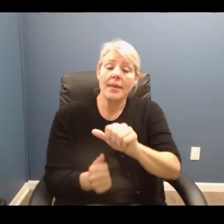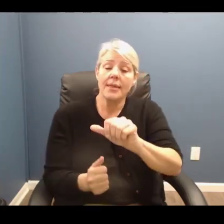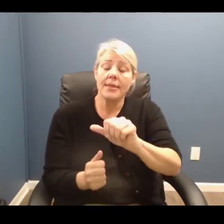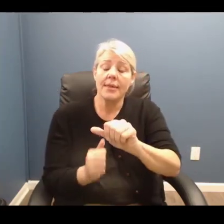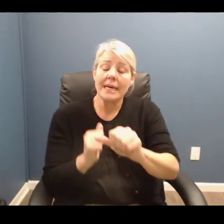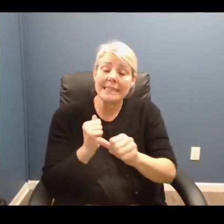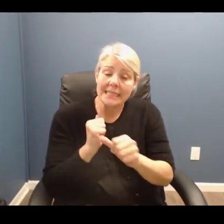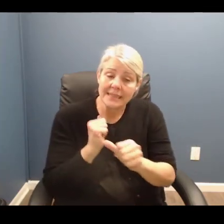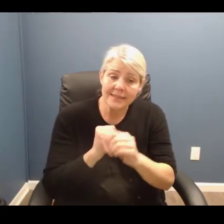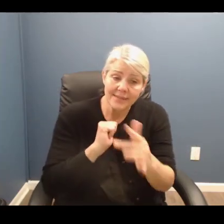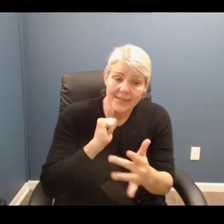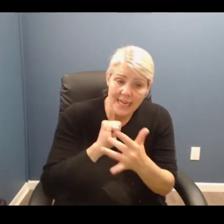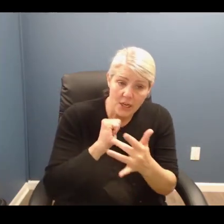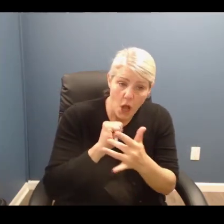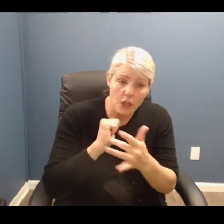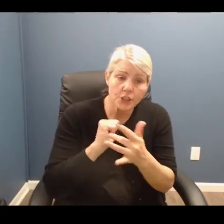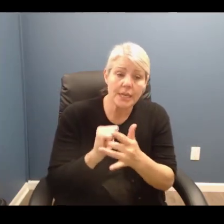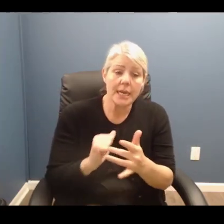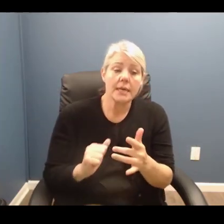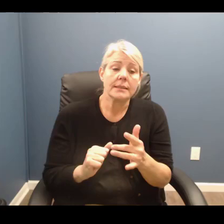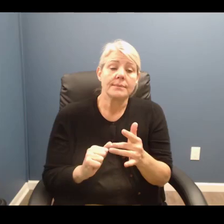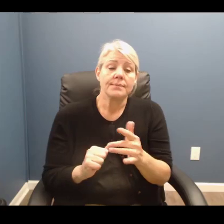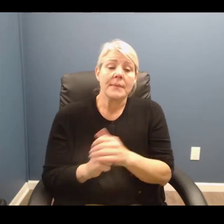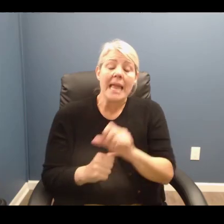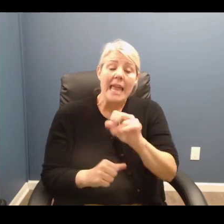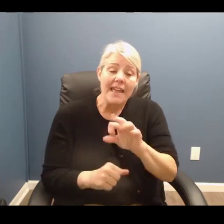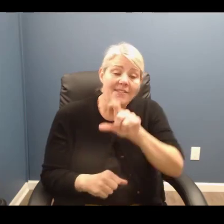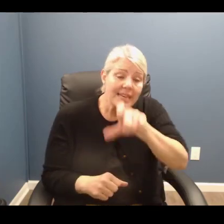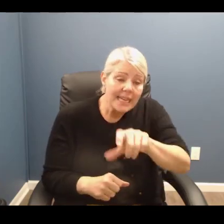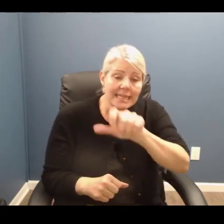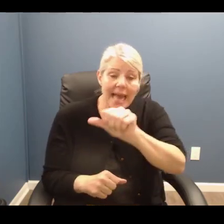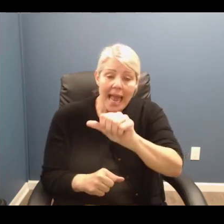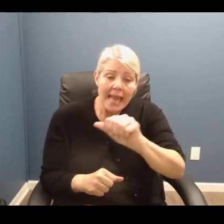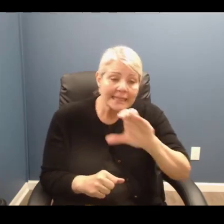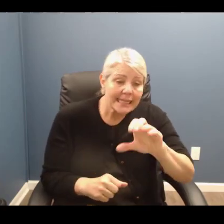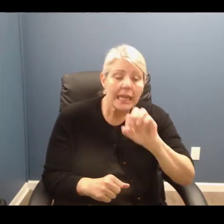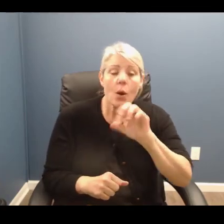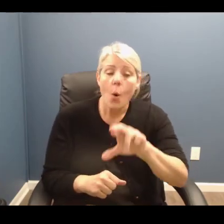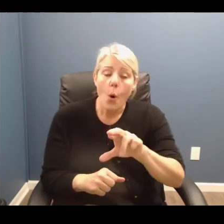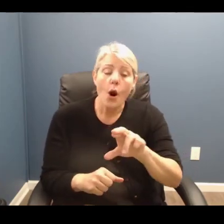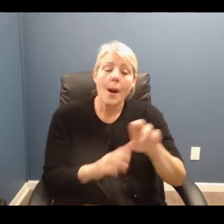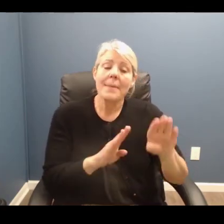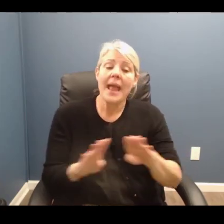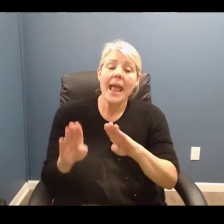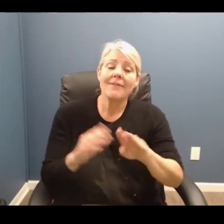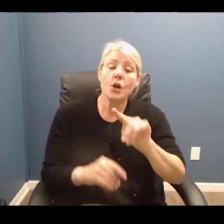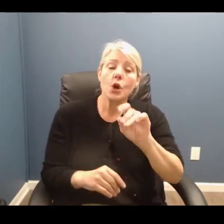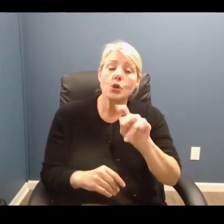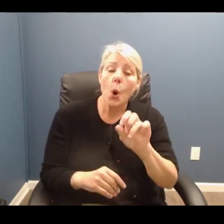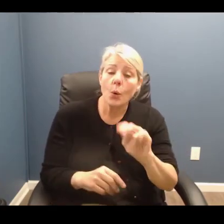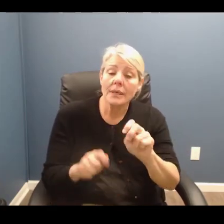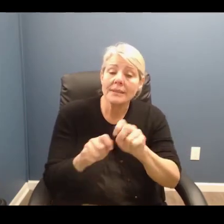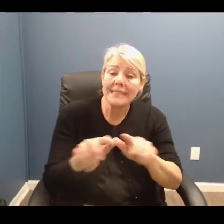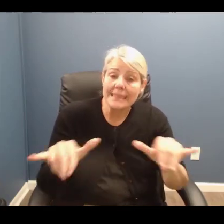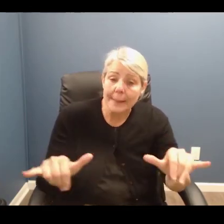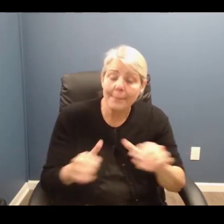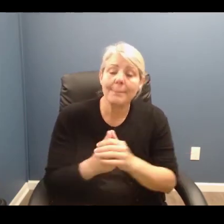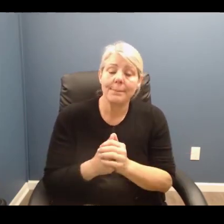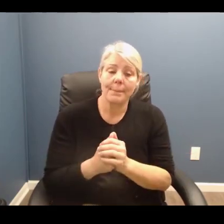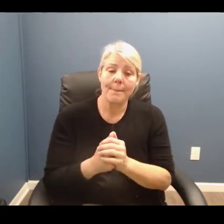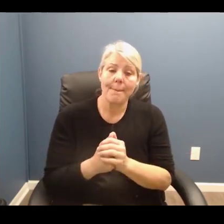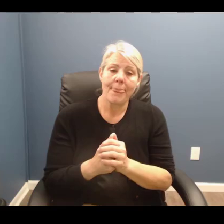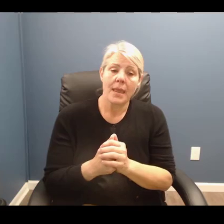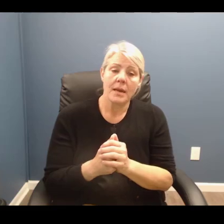augmentative and alternative communication, or AAC device, or a behavioral token system. As stated earlier in the